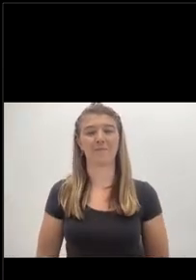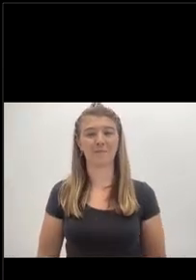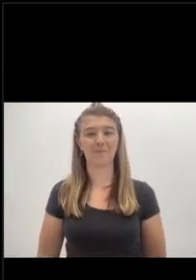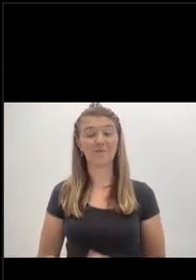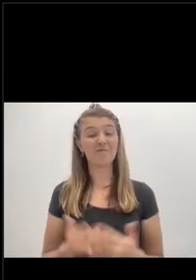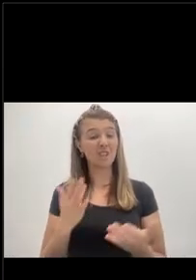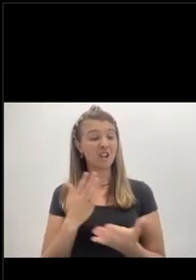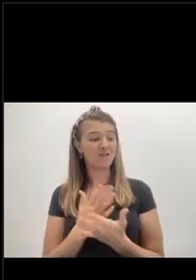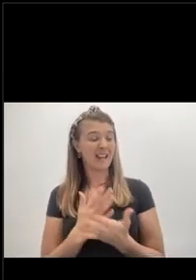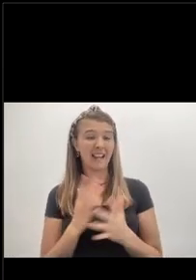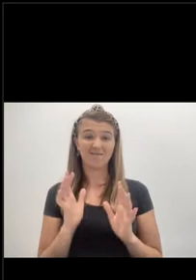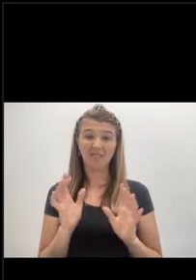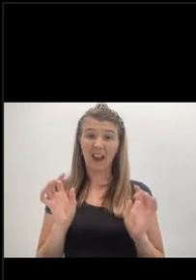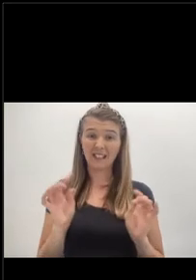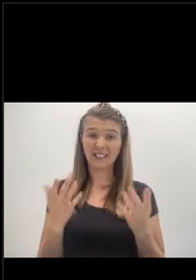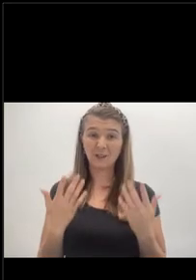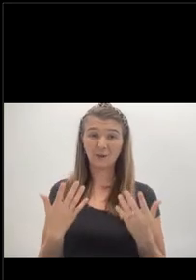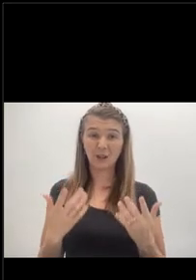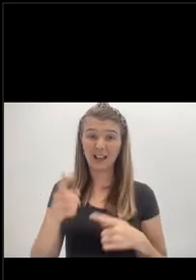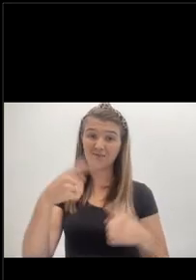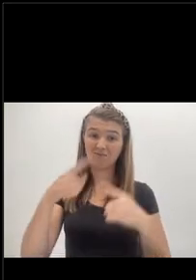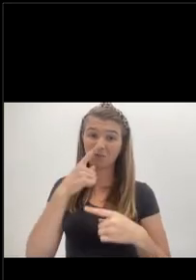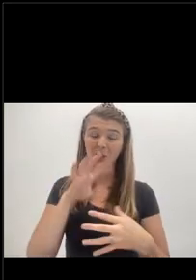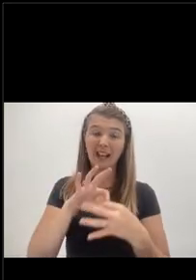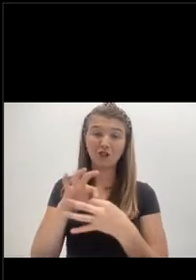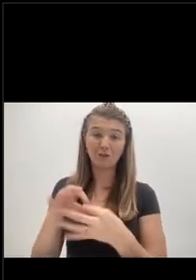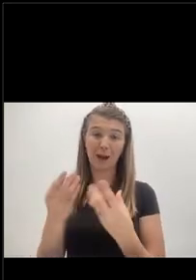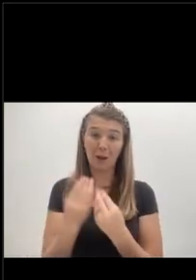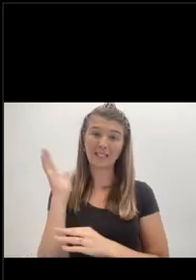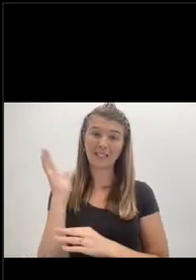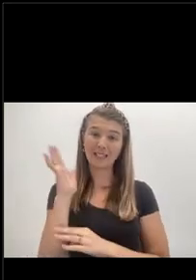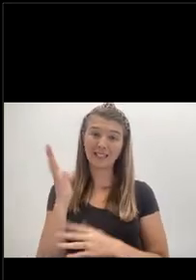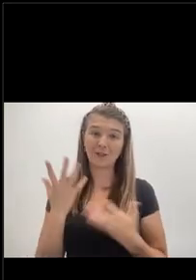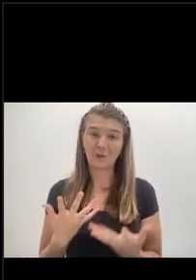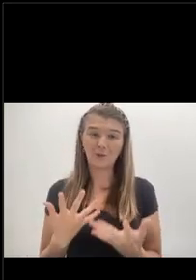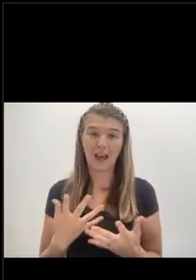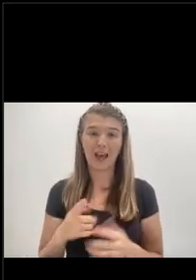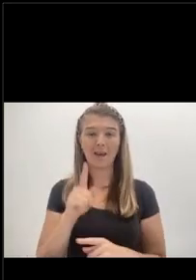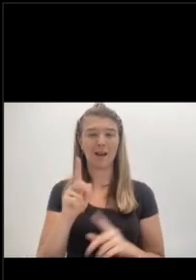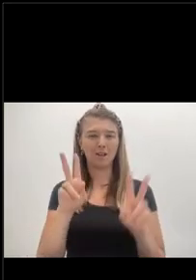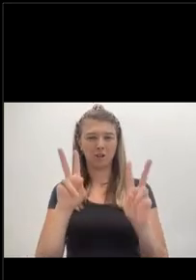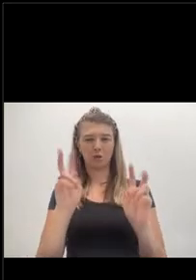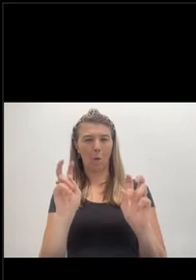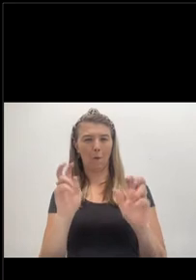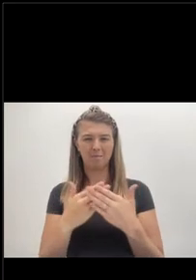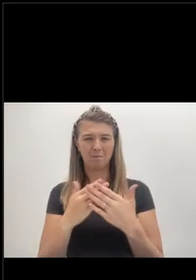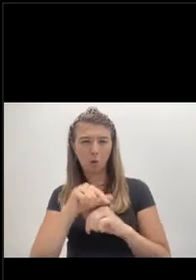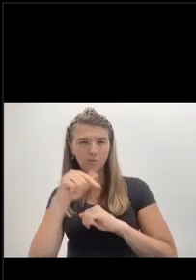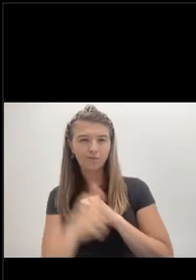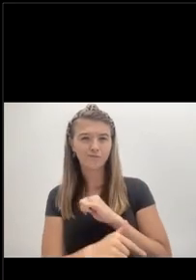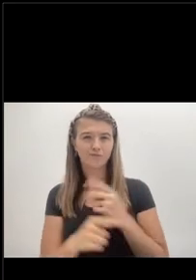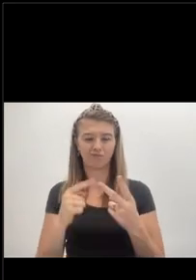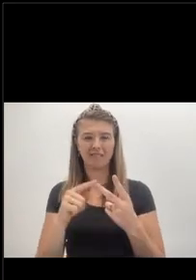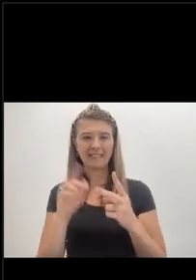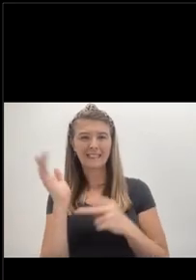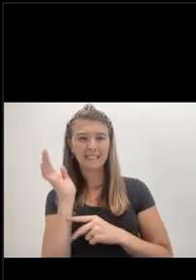really need to know about how to interact with our guest speakers today. But to let you know a bit more about the topic we're covering and who those guest speakers are, I'd now